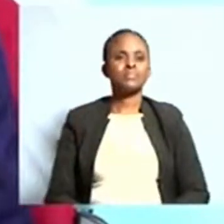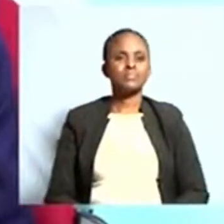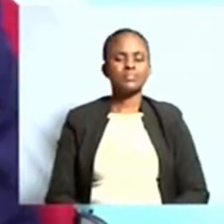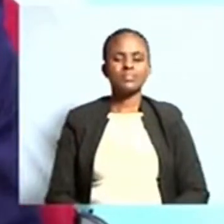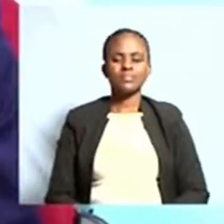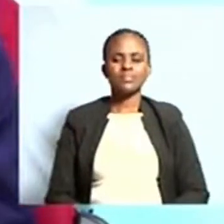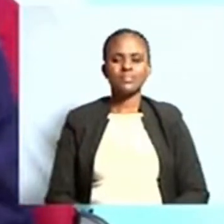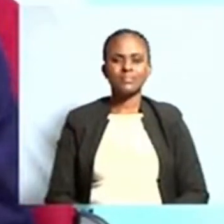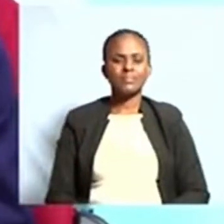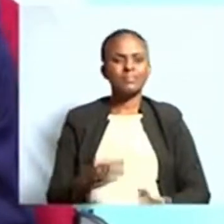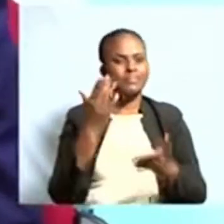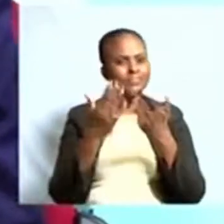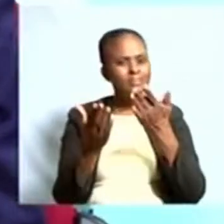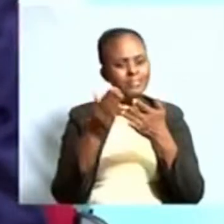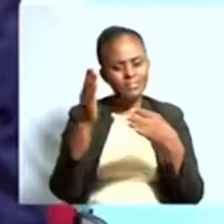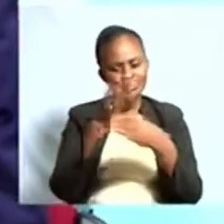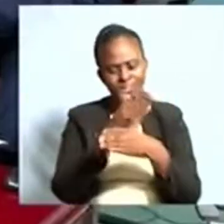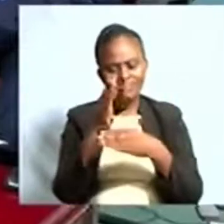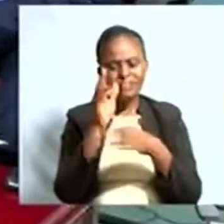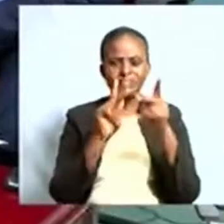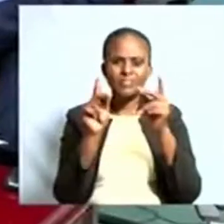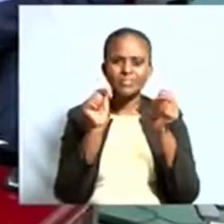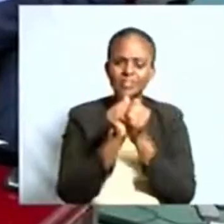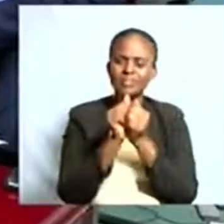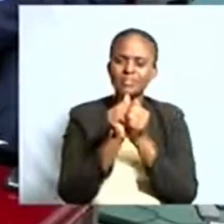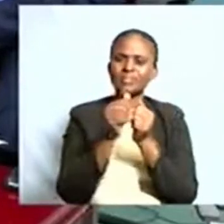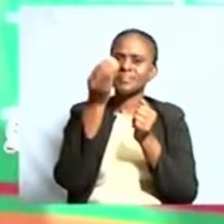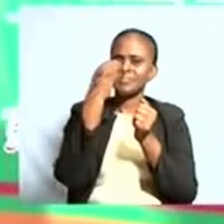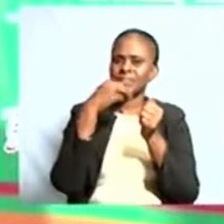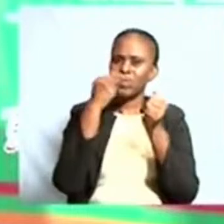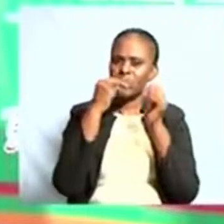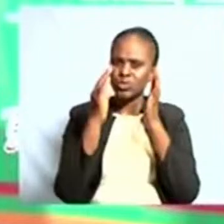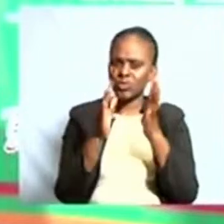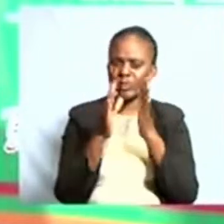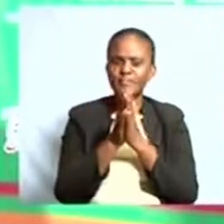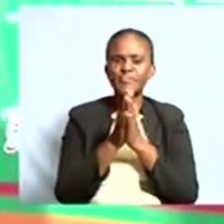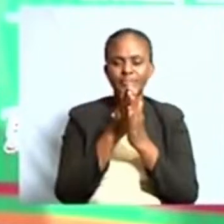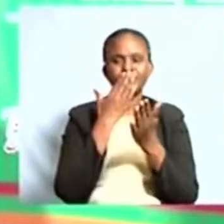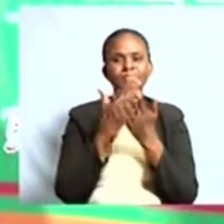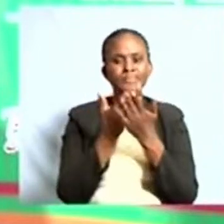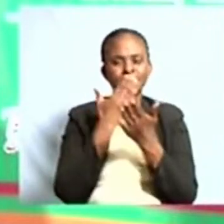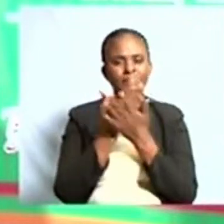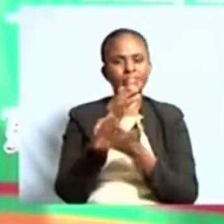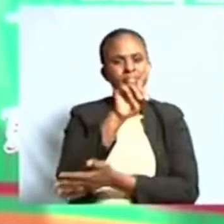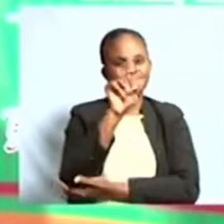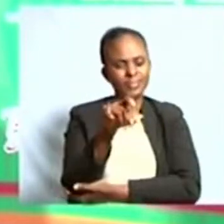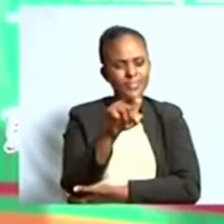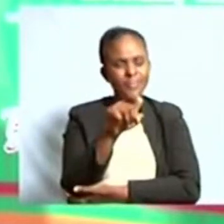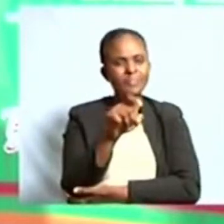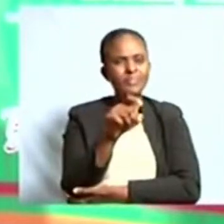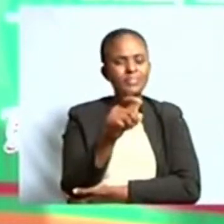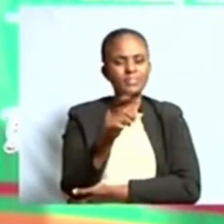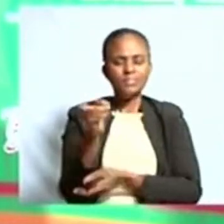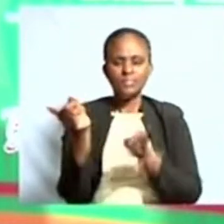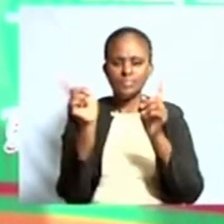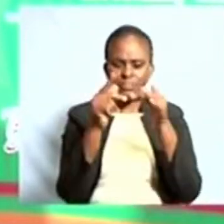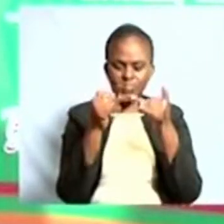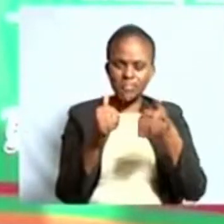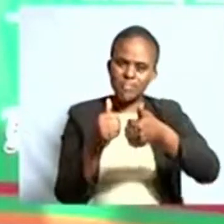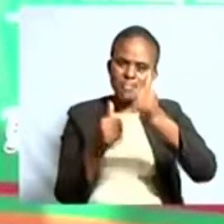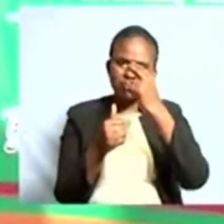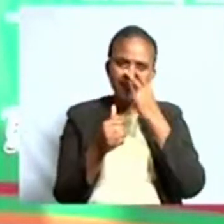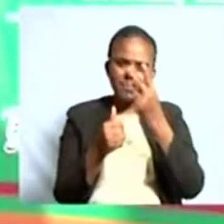of maybe the traders and also consumers. Okay, that's a good one. So when you look